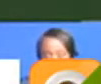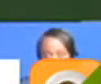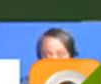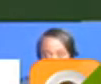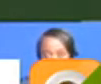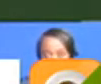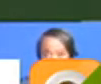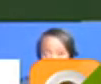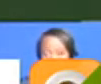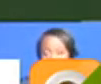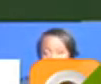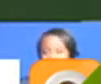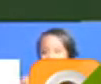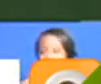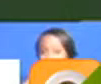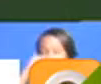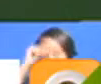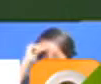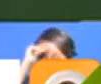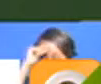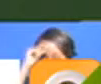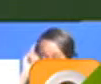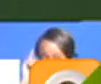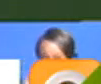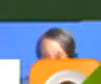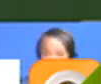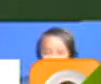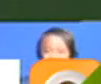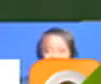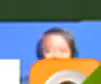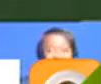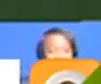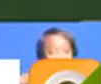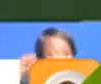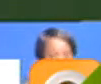our government must be accountable. We will shortly be